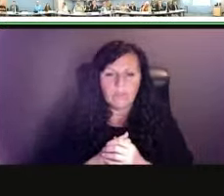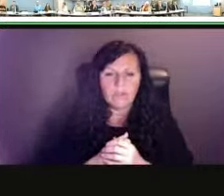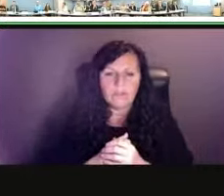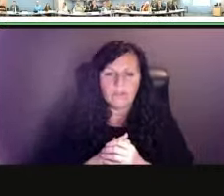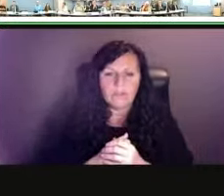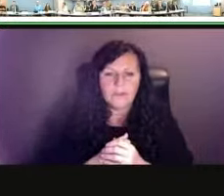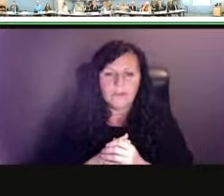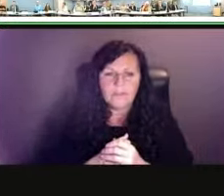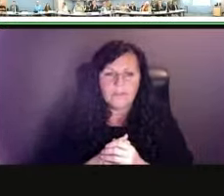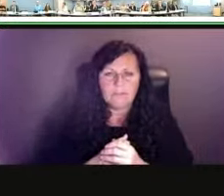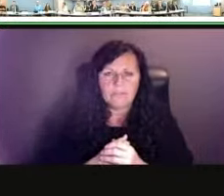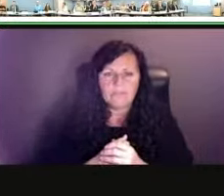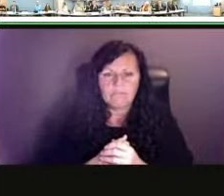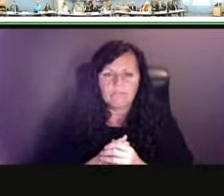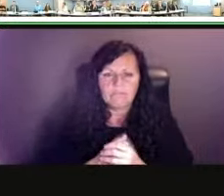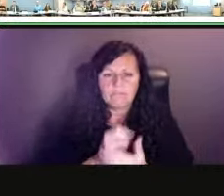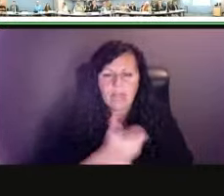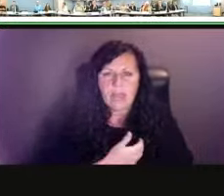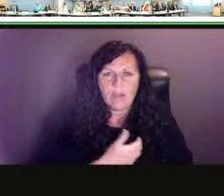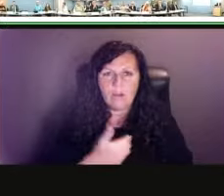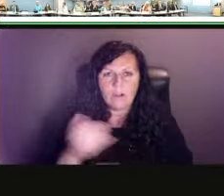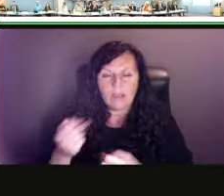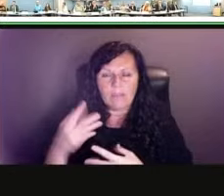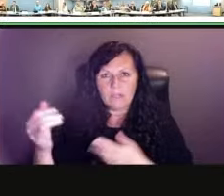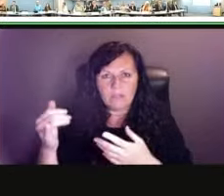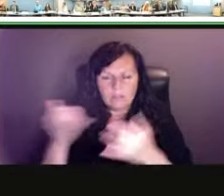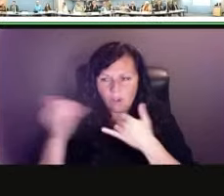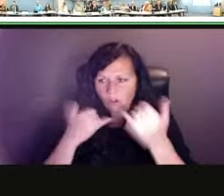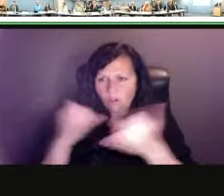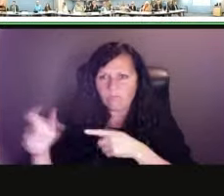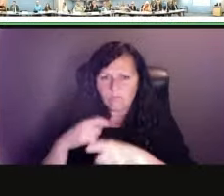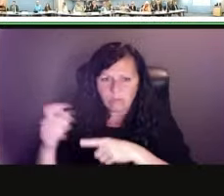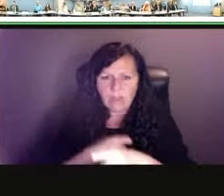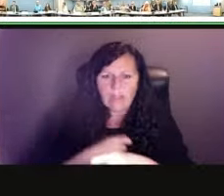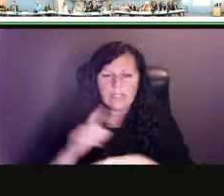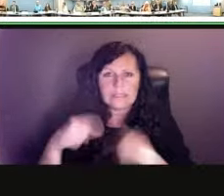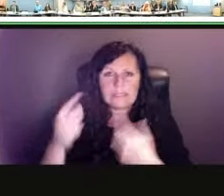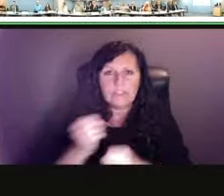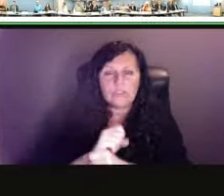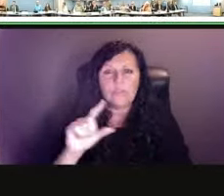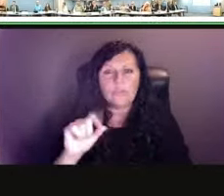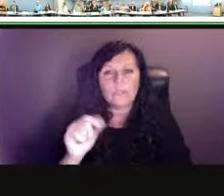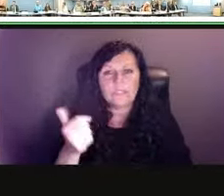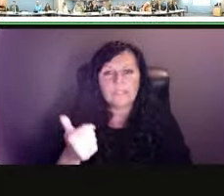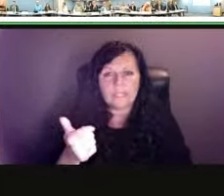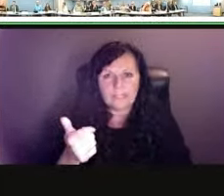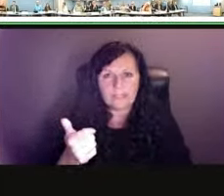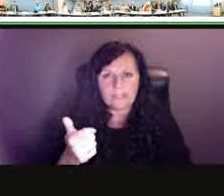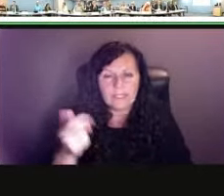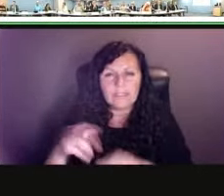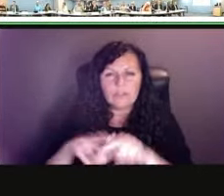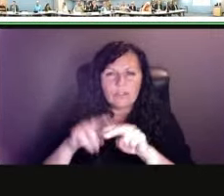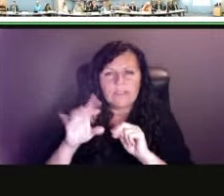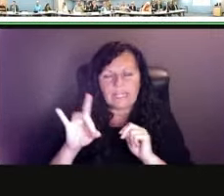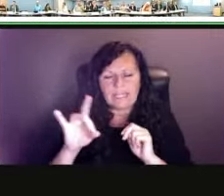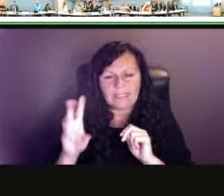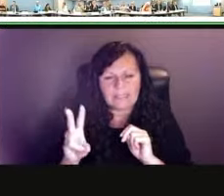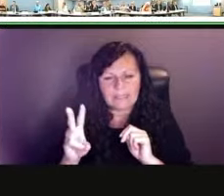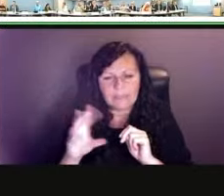And our call volume has gone up. Well, since 2010, it's gone up 86%. So, you know,